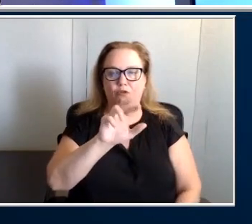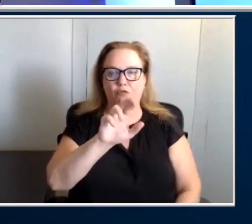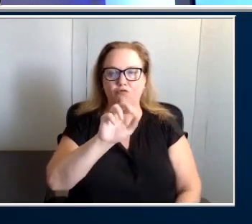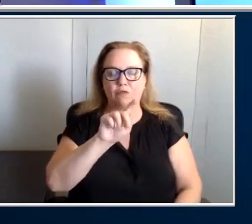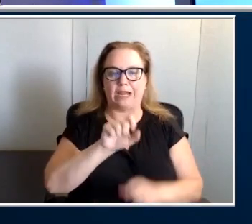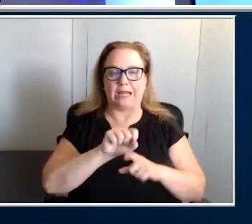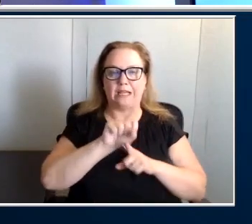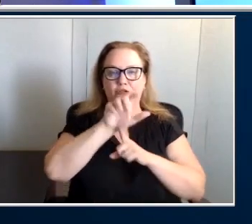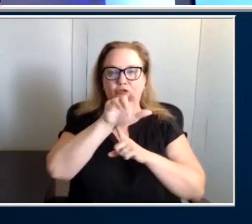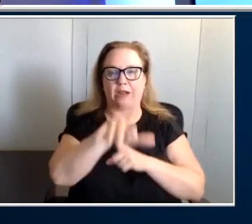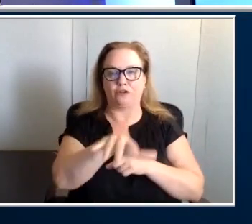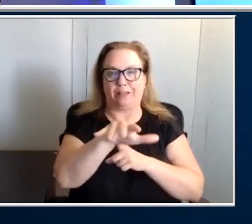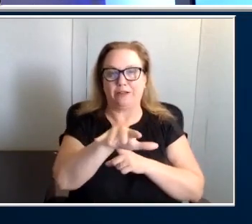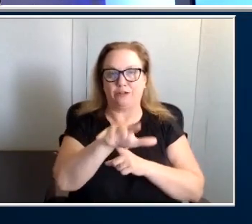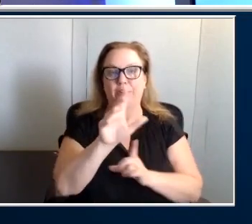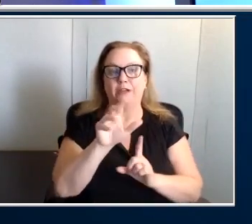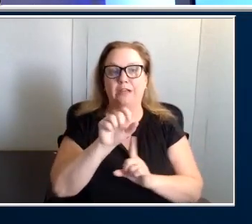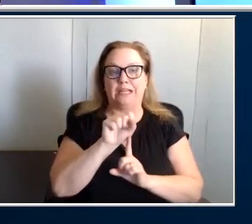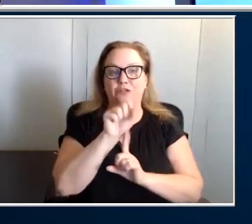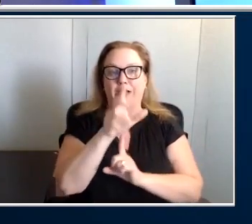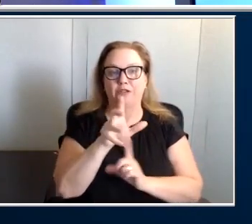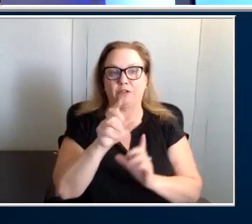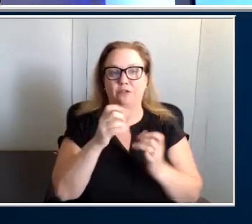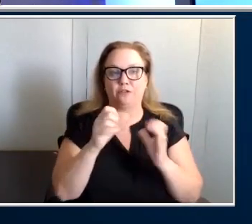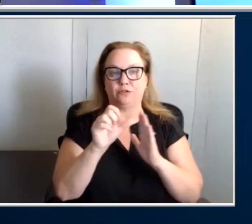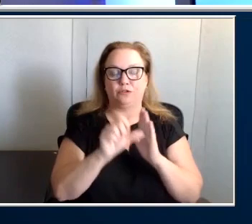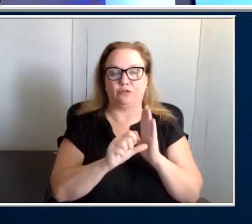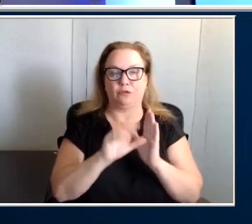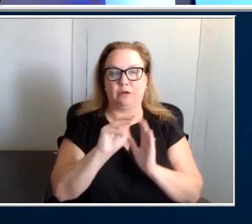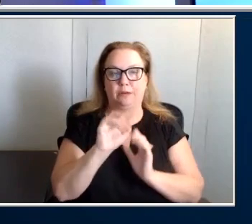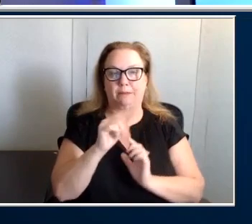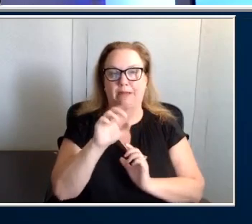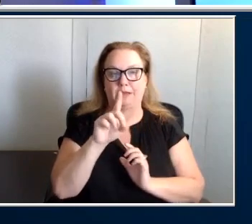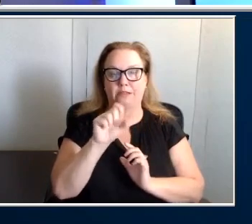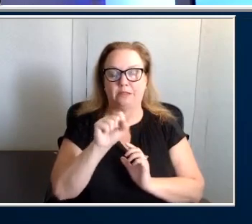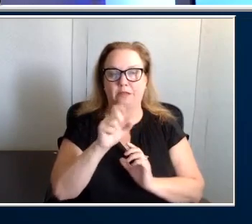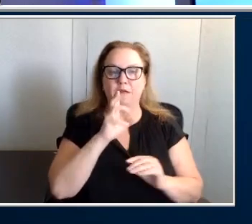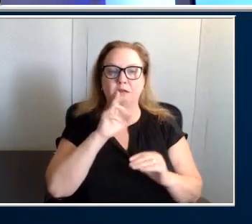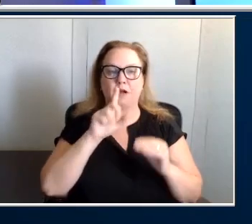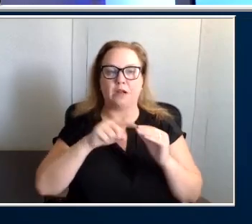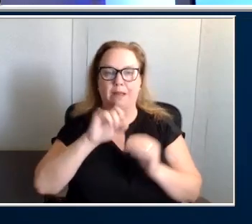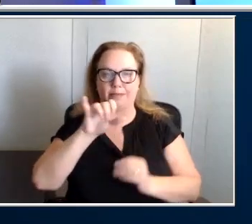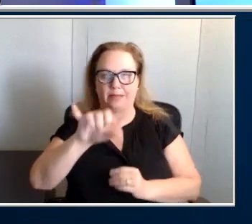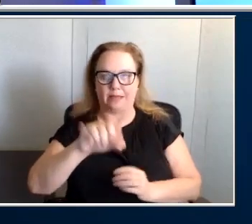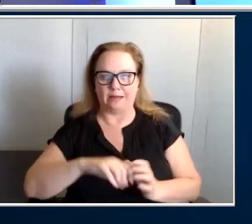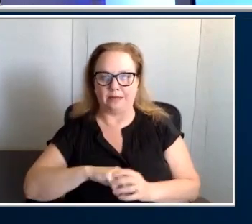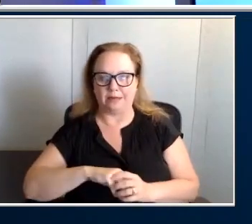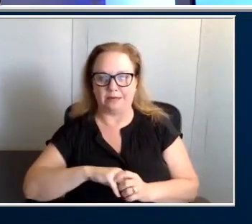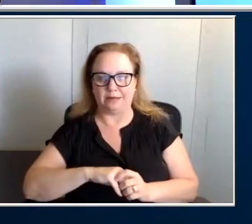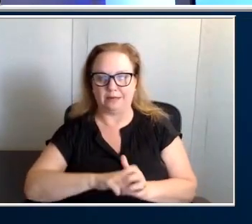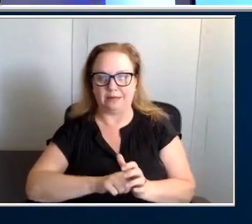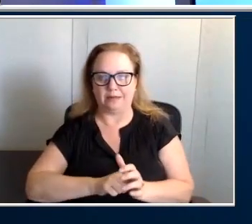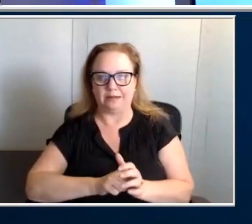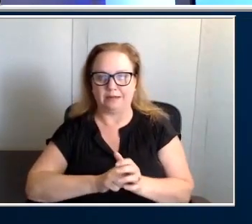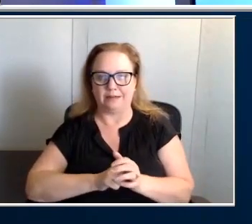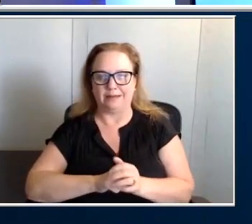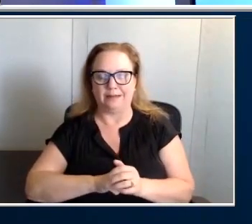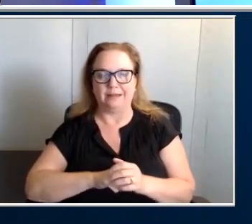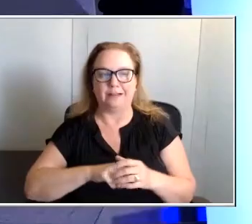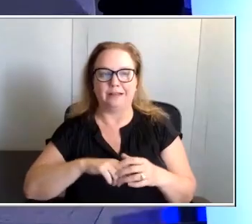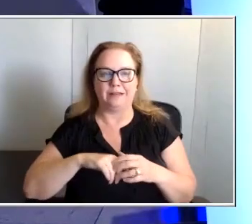surgical methods? Well, okay, first of all, you're going to have to talk to everybody about what that is. Absolutely. I don't know what that is We'll talk about either. how to treat it.